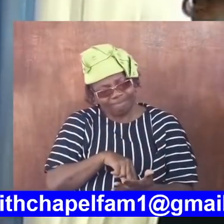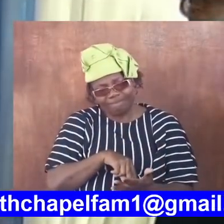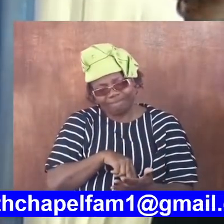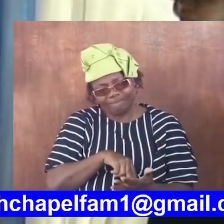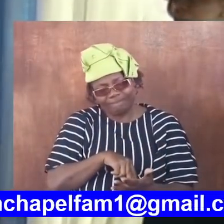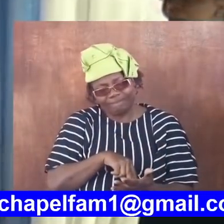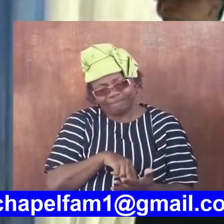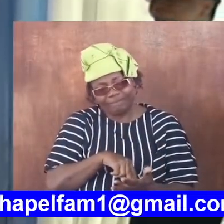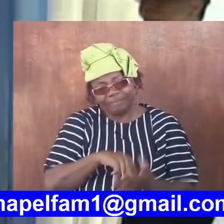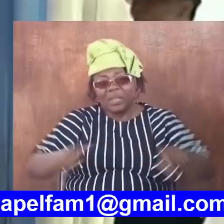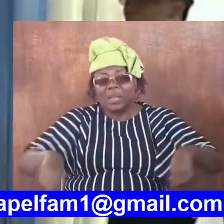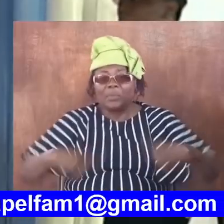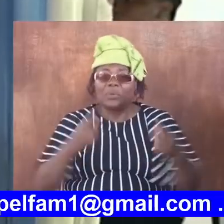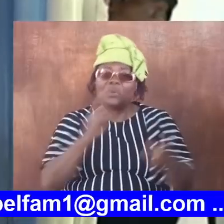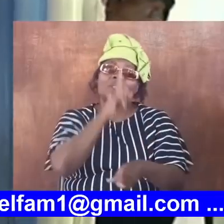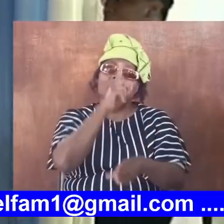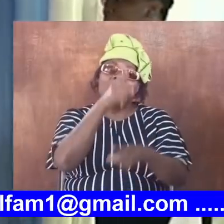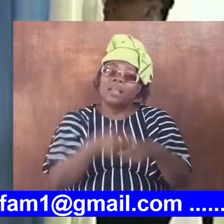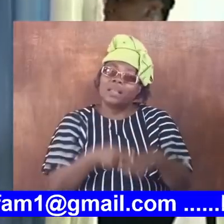I'm going to be asking